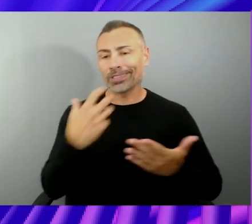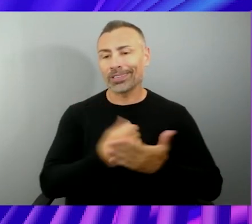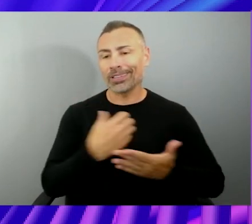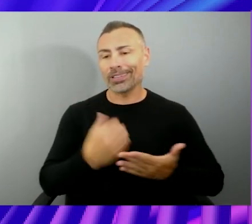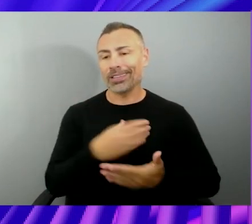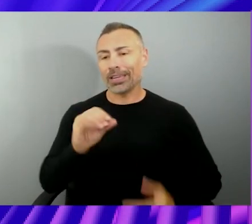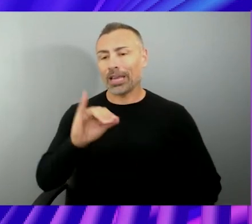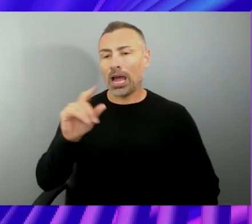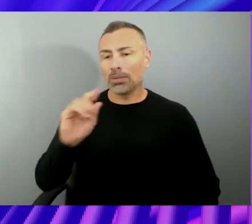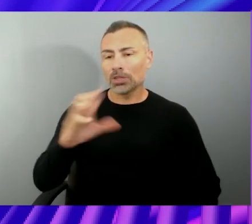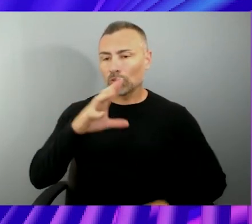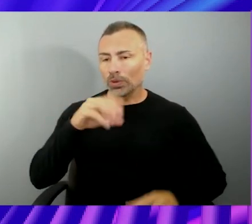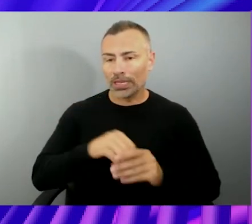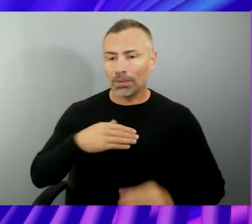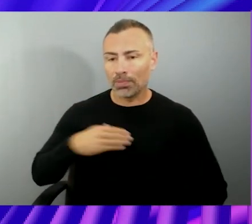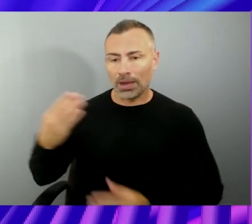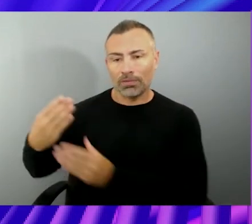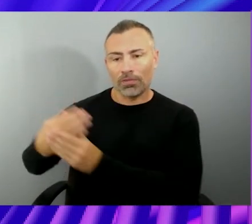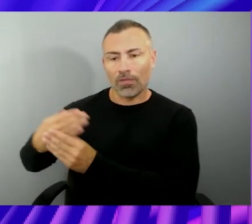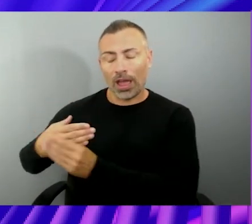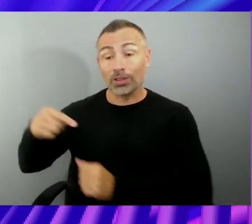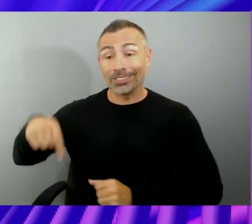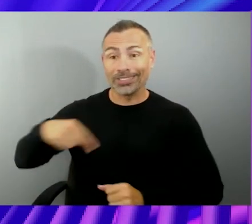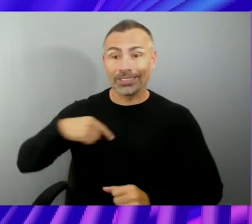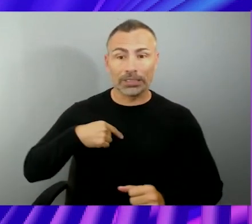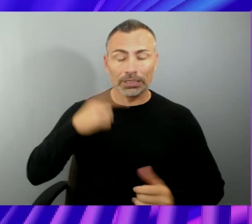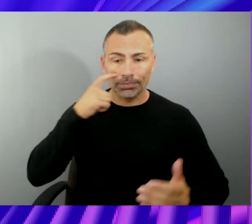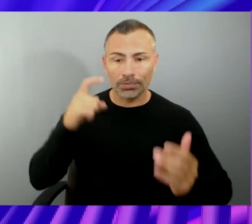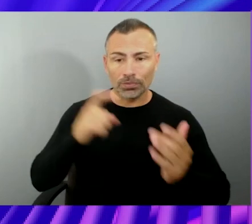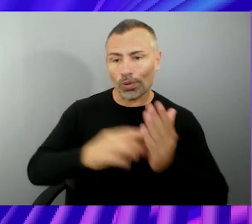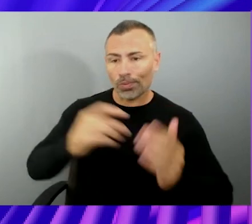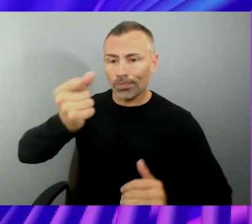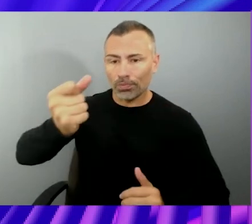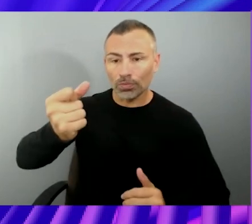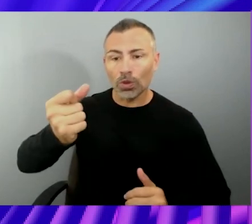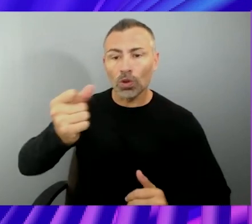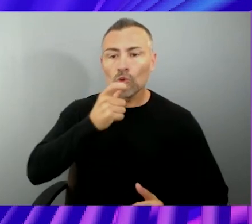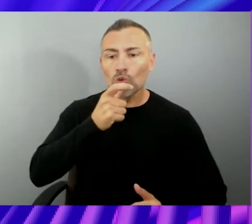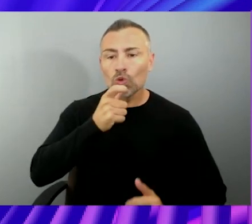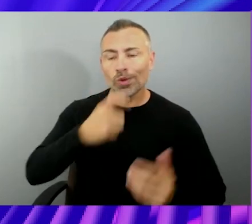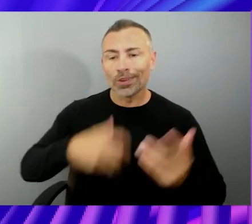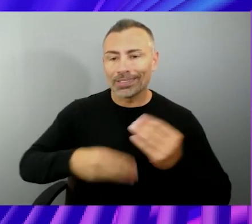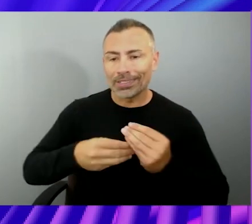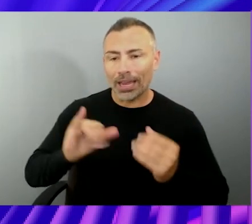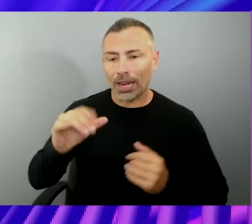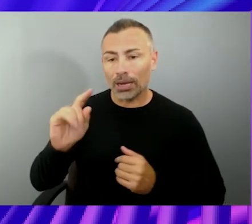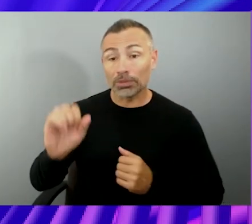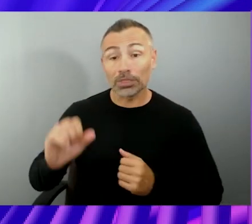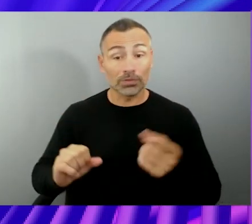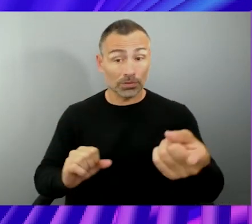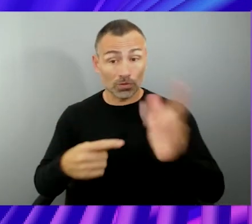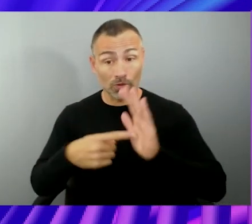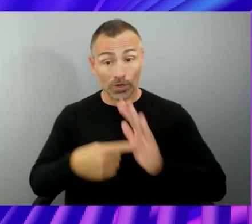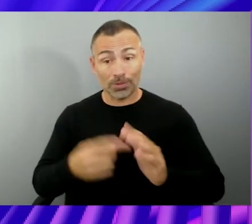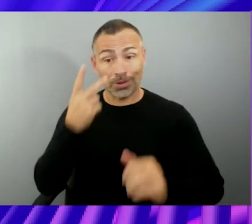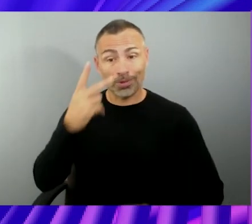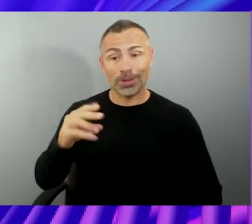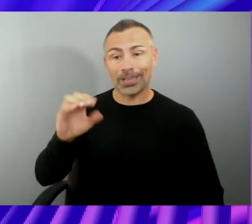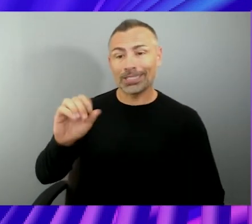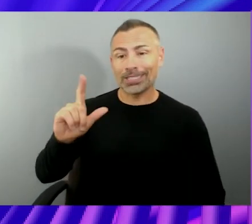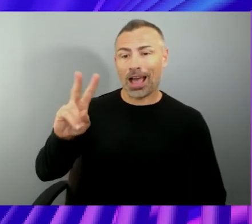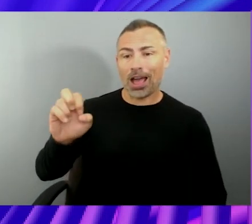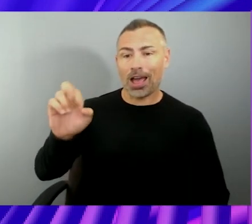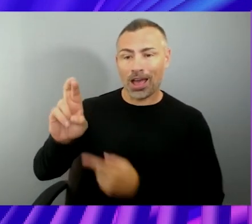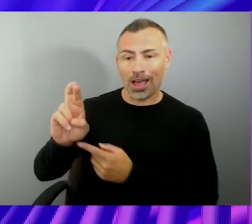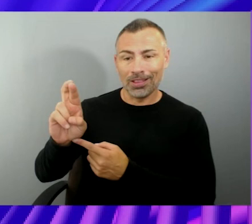really, really fast way to identify who is adding objects. For example, we can see that Oliver, our favorite doggo in the whole world, Oliver's